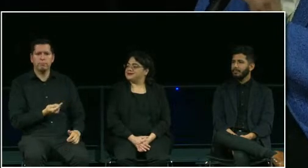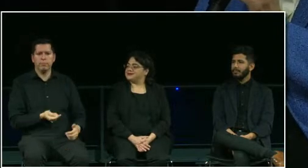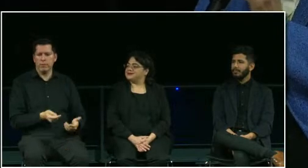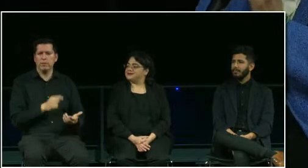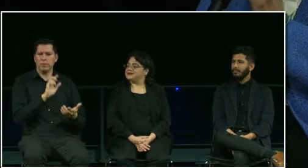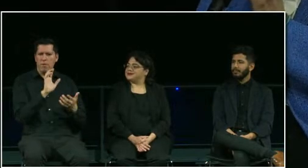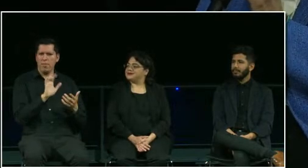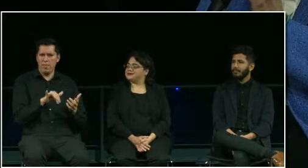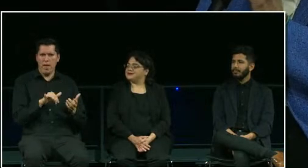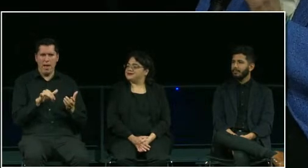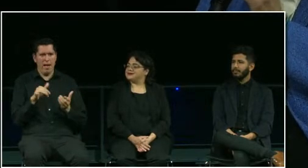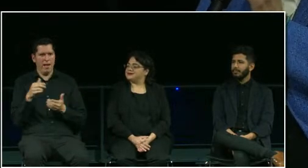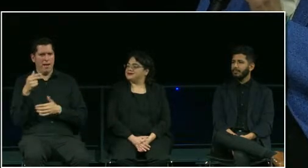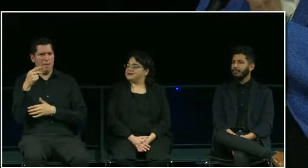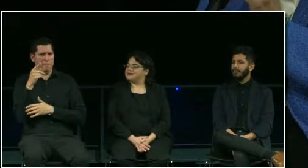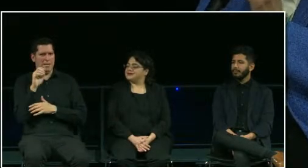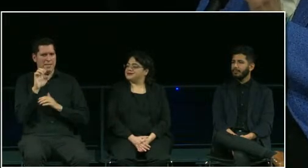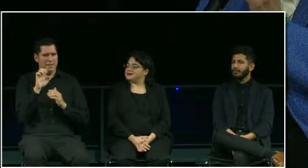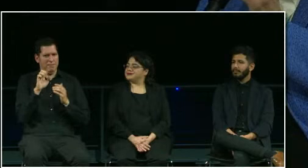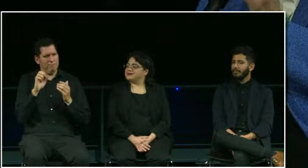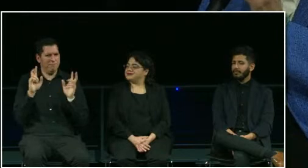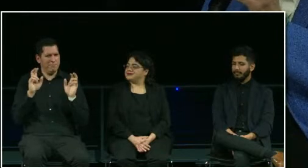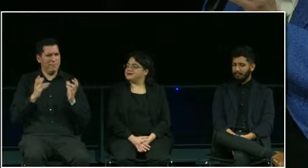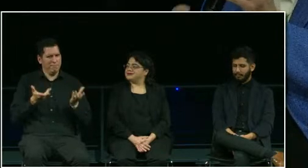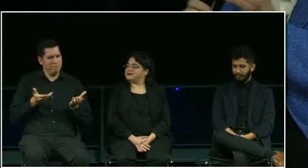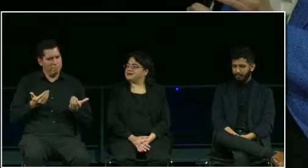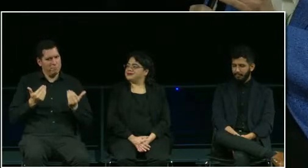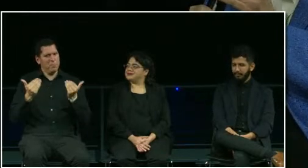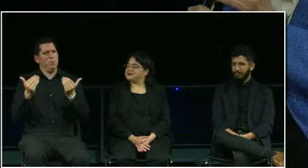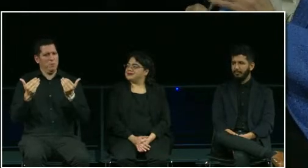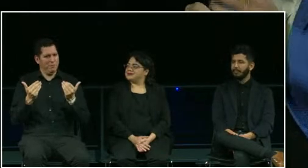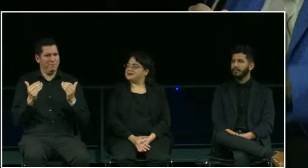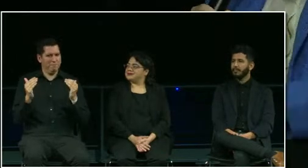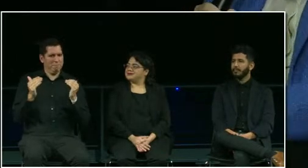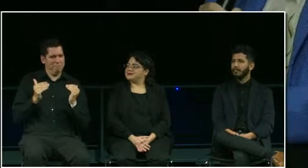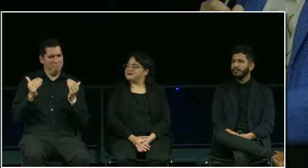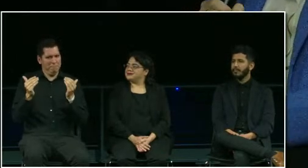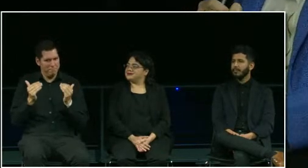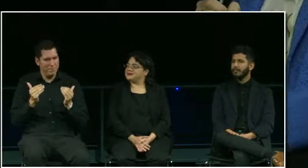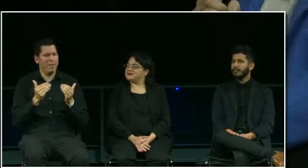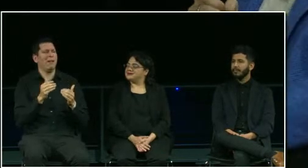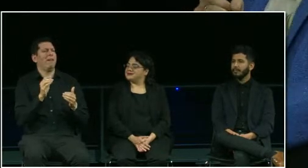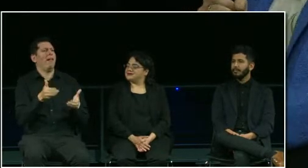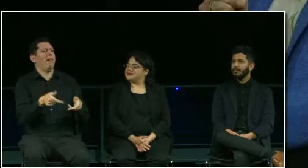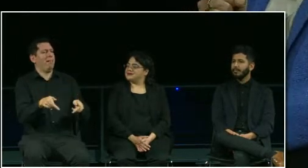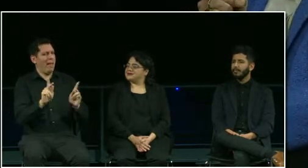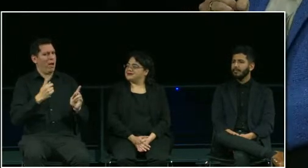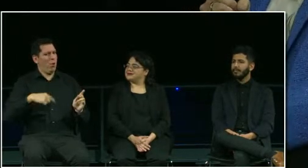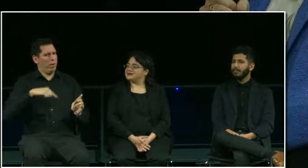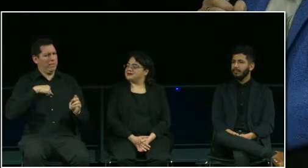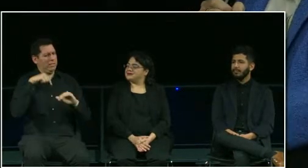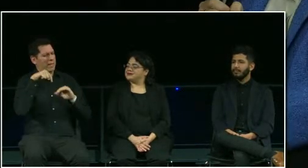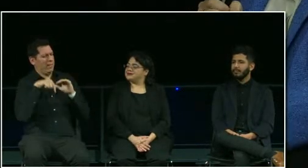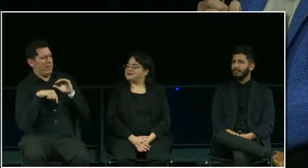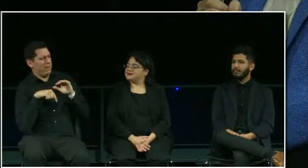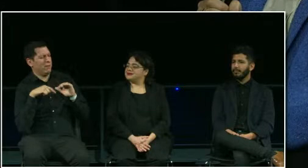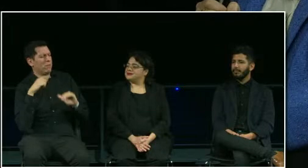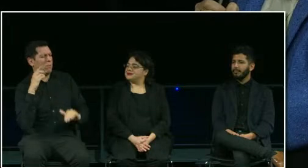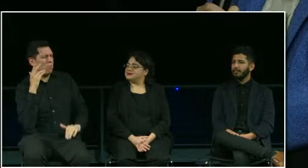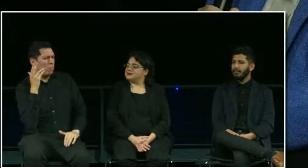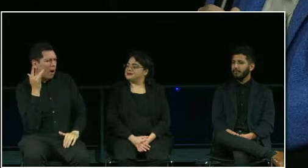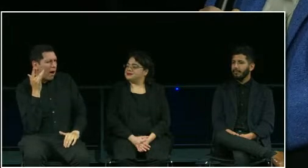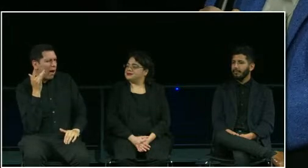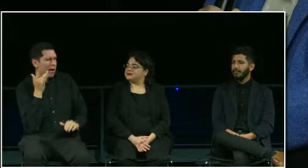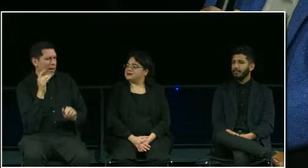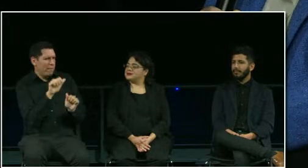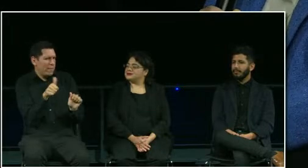us his reluctant pushback, I think Pete did a really great job of getting us to think a little deeper as to the why behind the